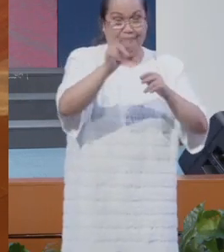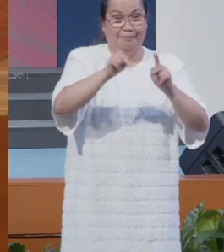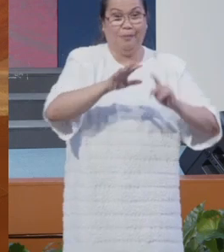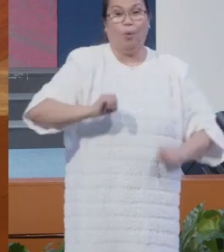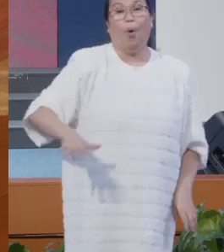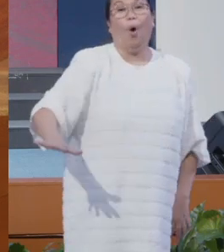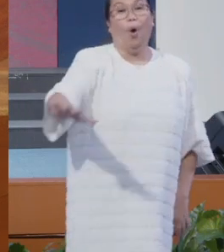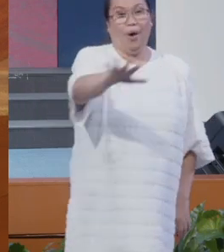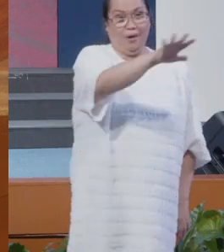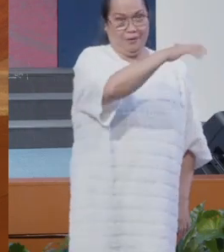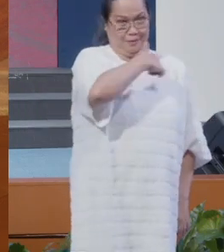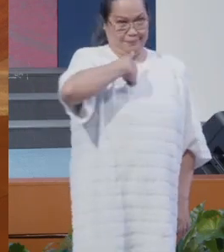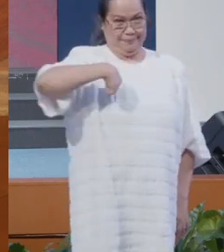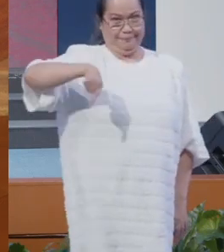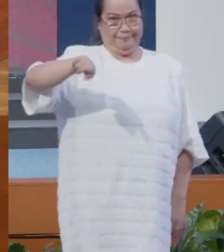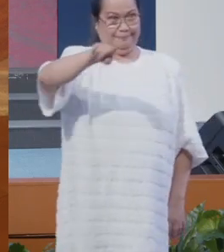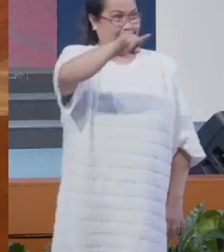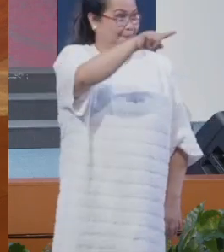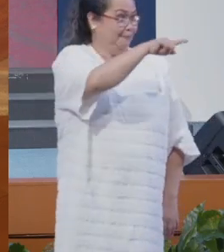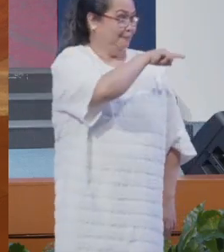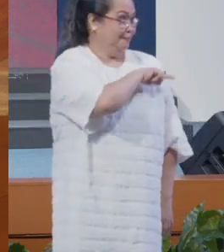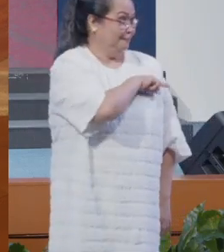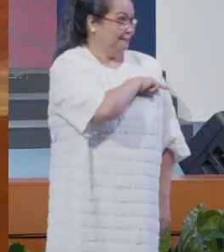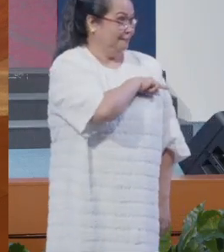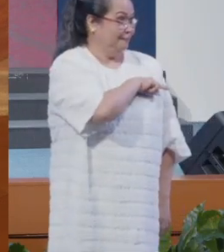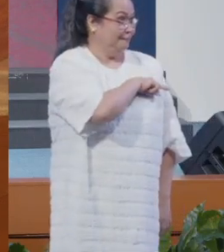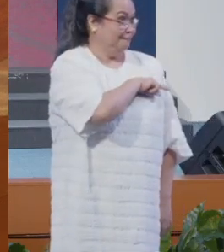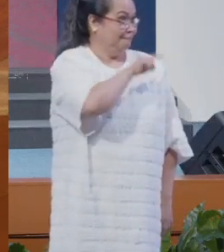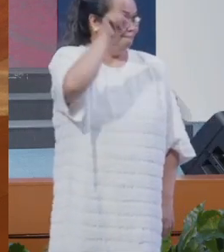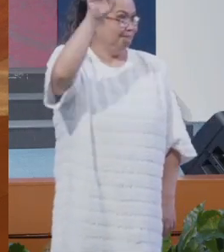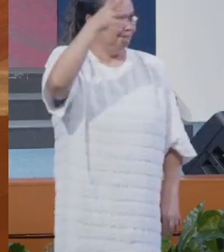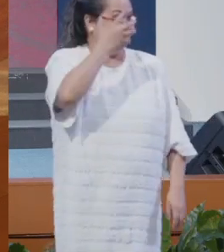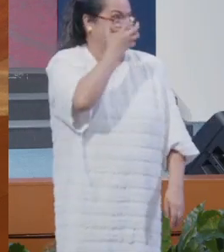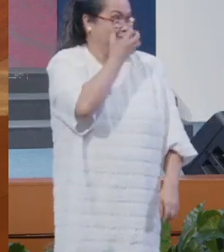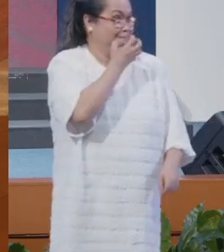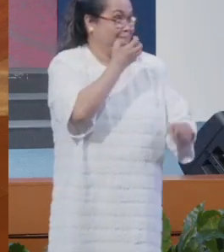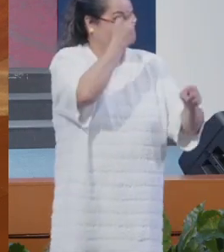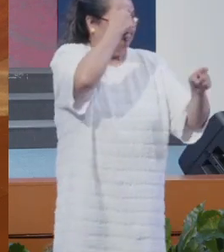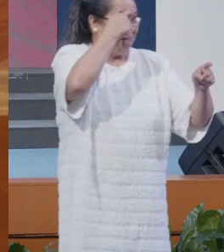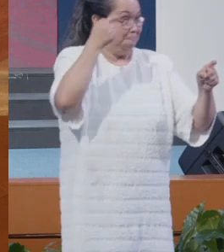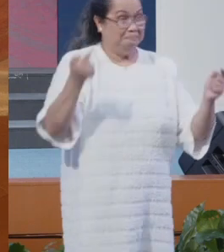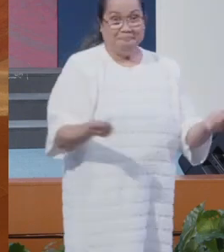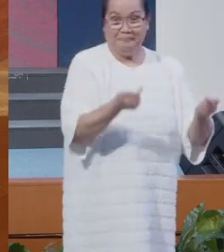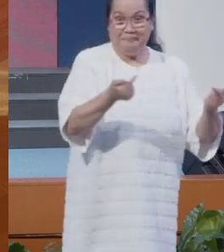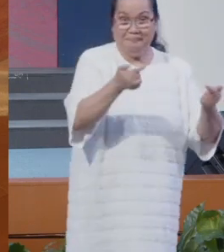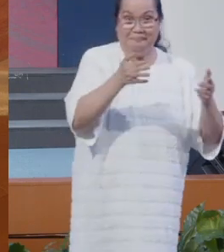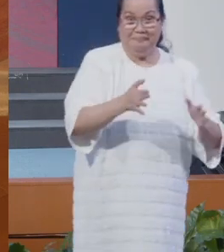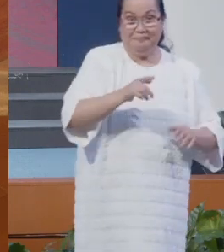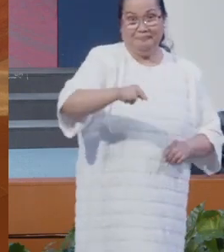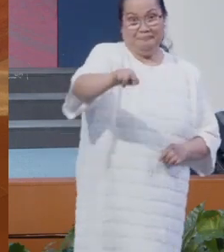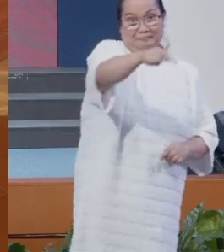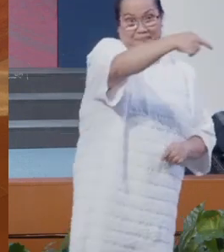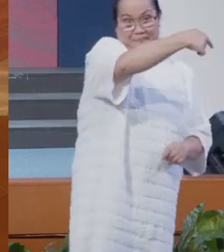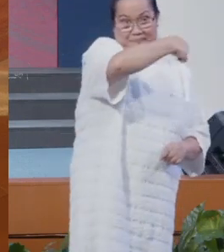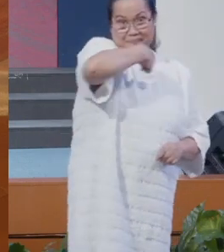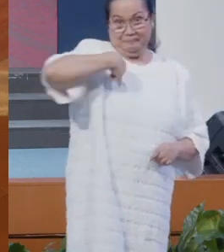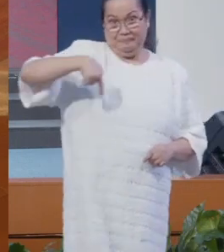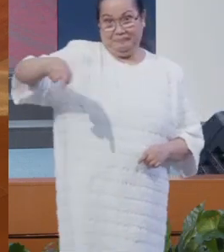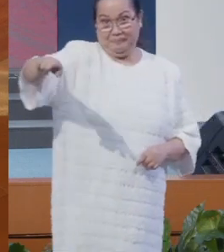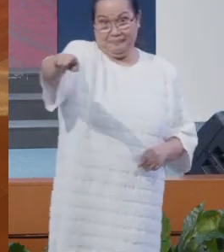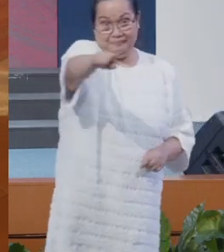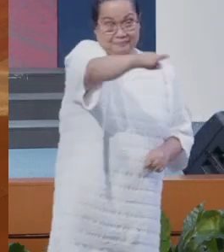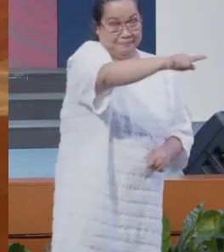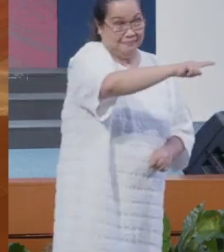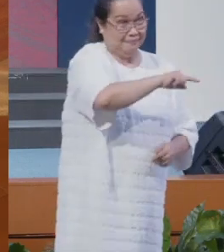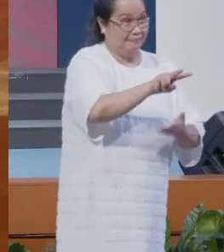tayo ay kinapopootan ng Diyos dahil sa ating pagiging makasalanan. Kaya naman, sabi sa